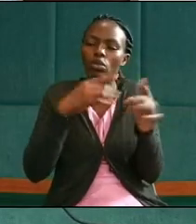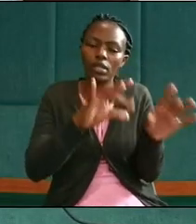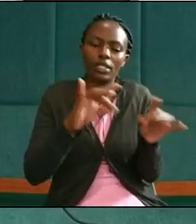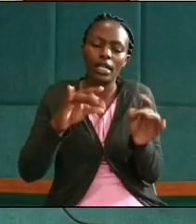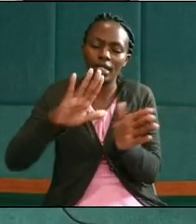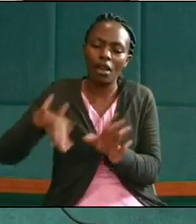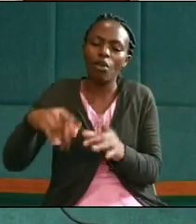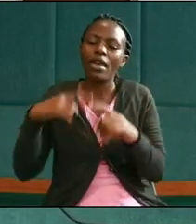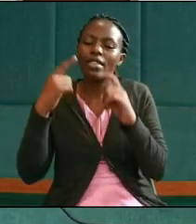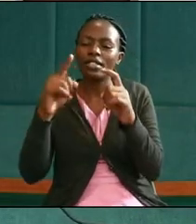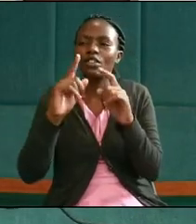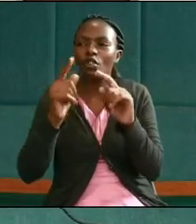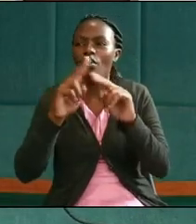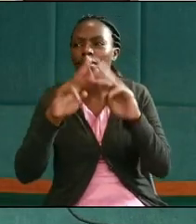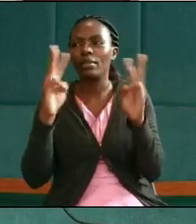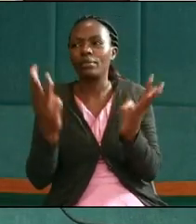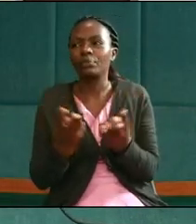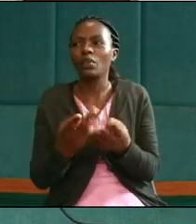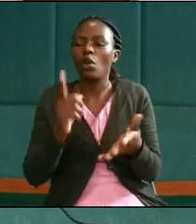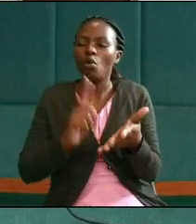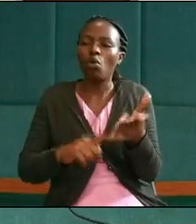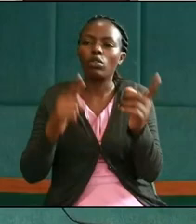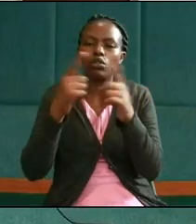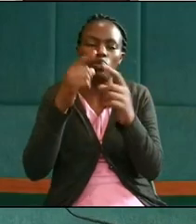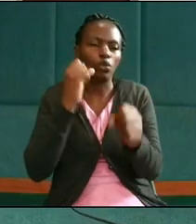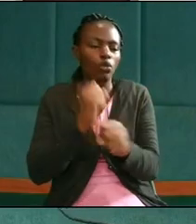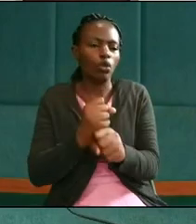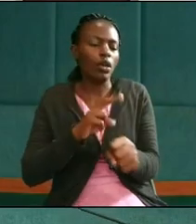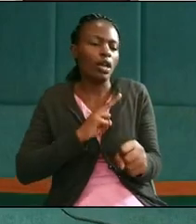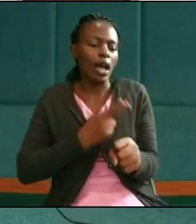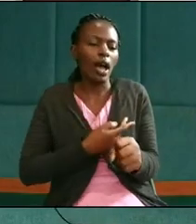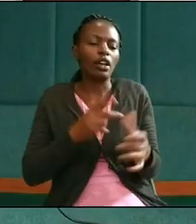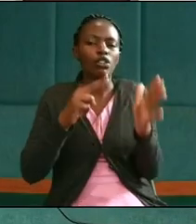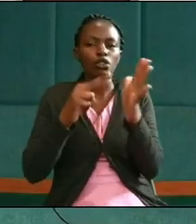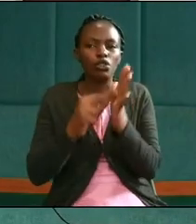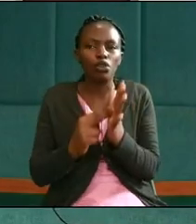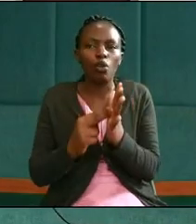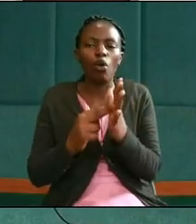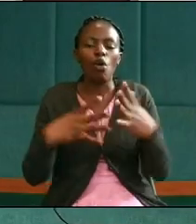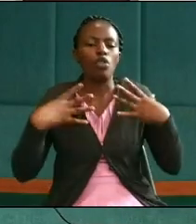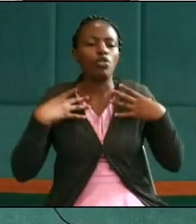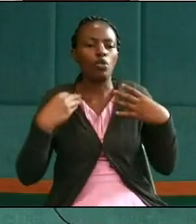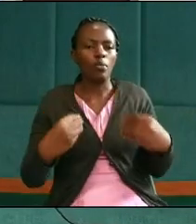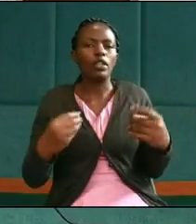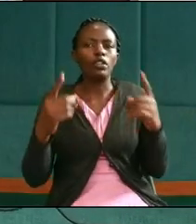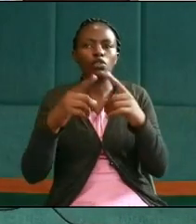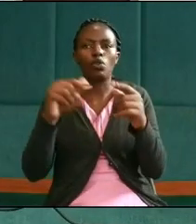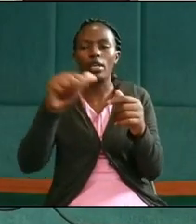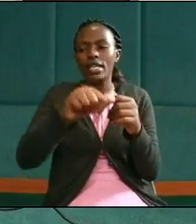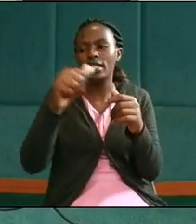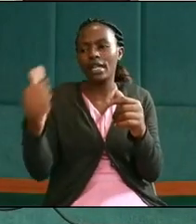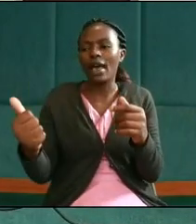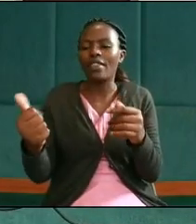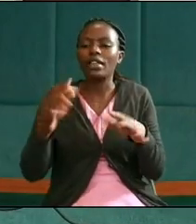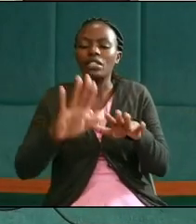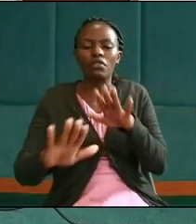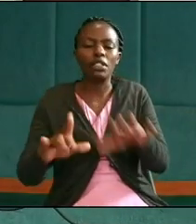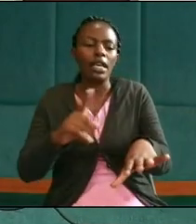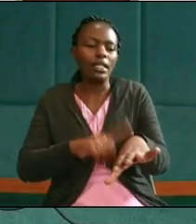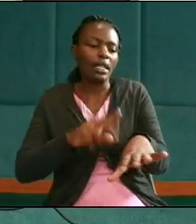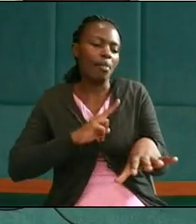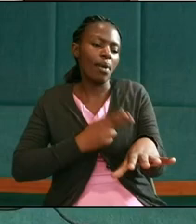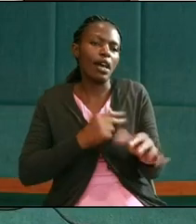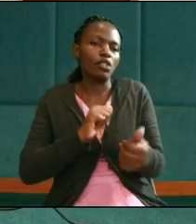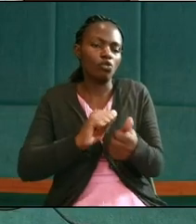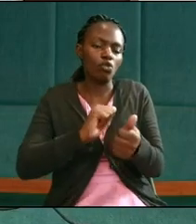learned what to do when we celebrate the Holy Communion. We show humility by washing each other's feet. We have also learned why we